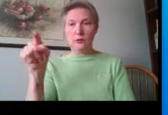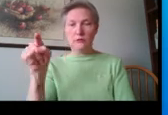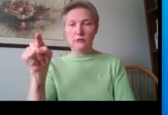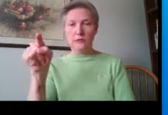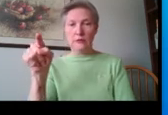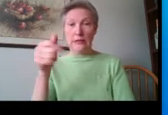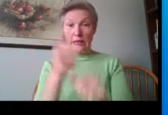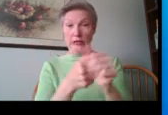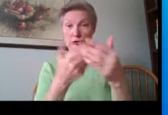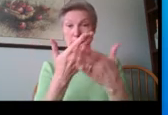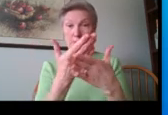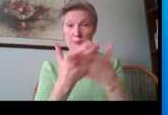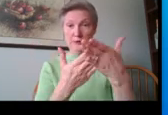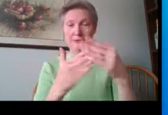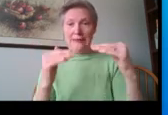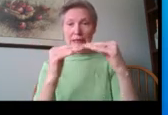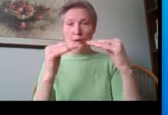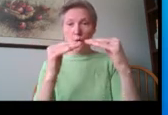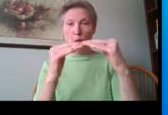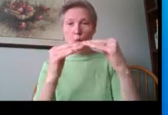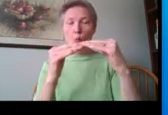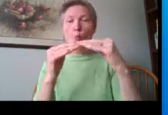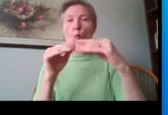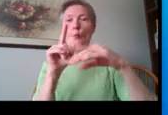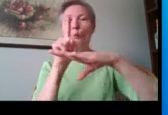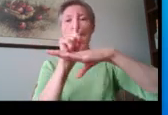And each piece would be 1/4.